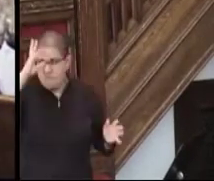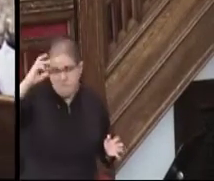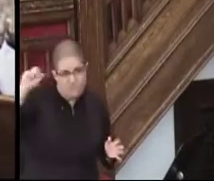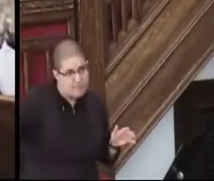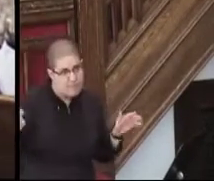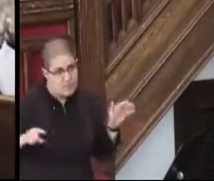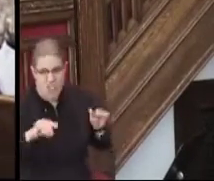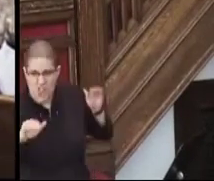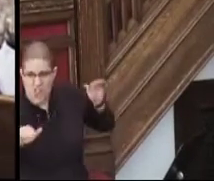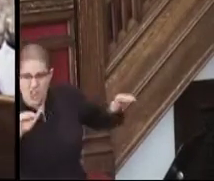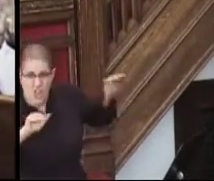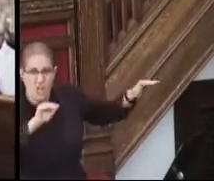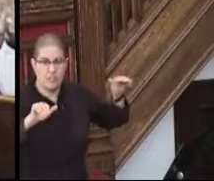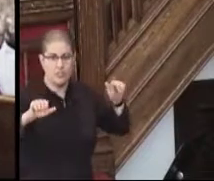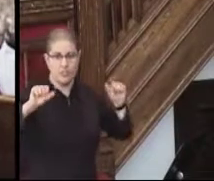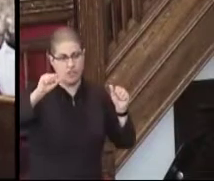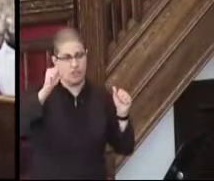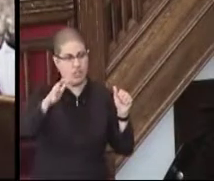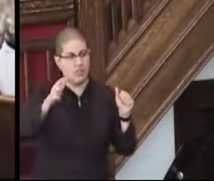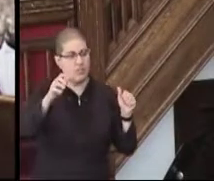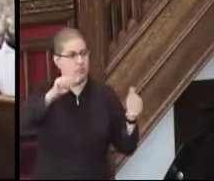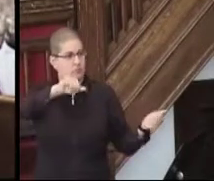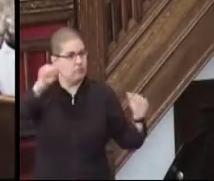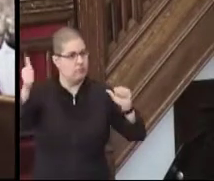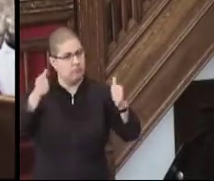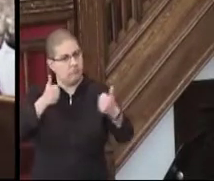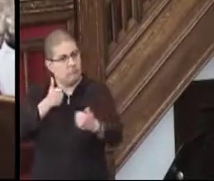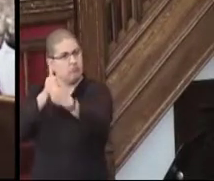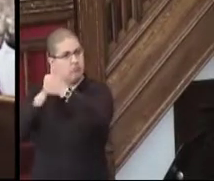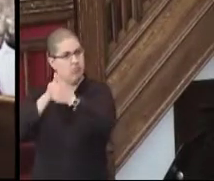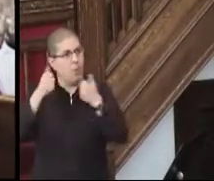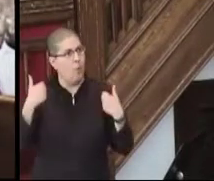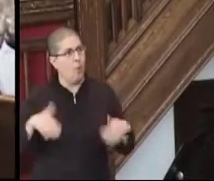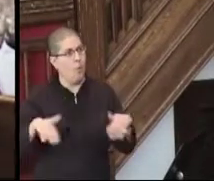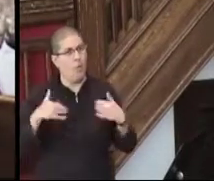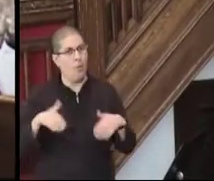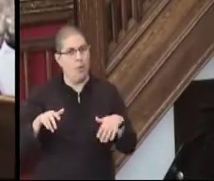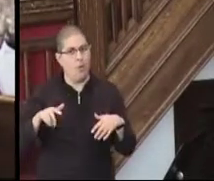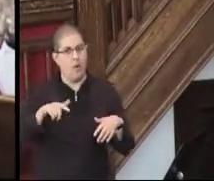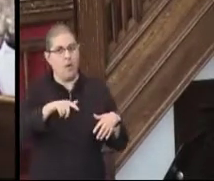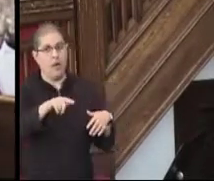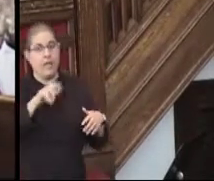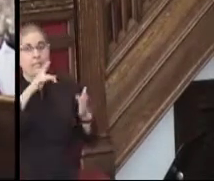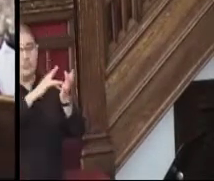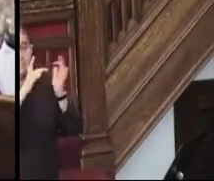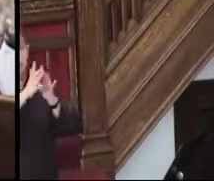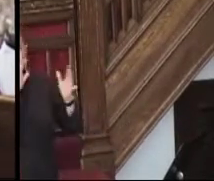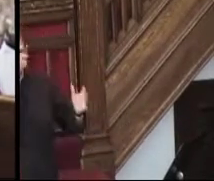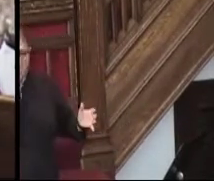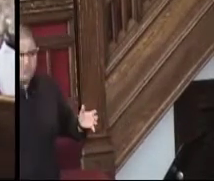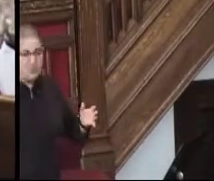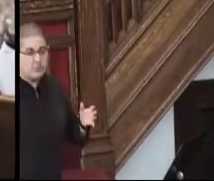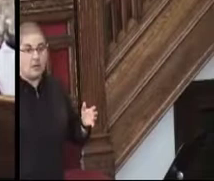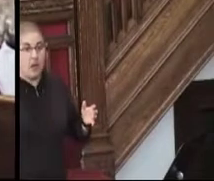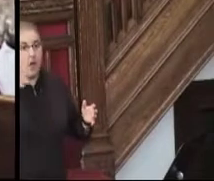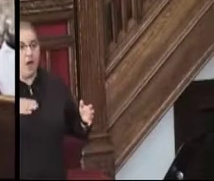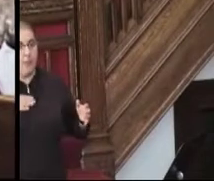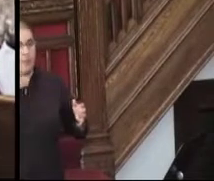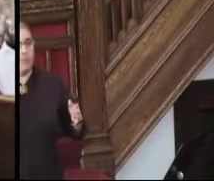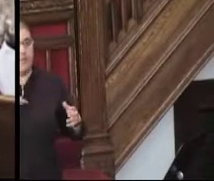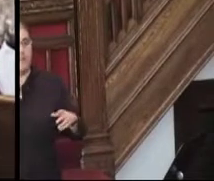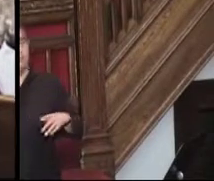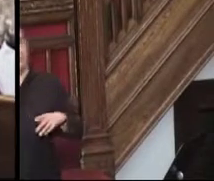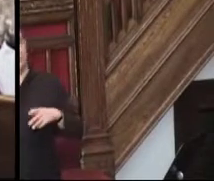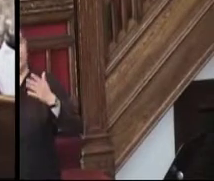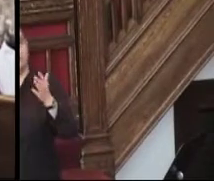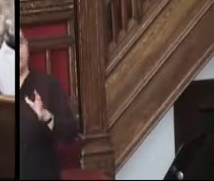the political leaders and the fundamentalists of his day. He did a number of things that really upset them. And so what does that mean for